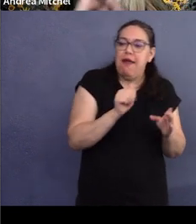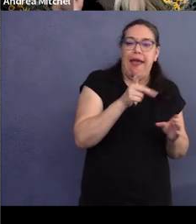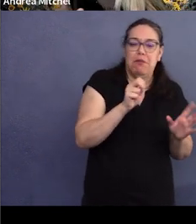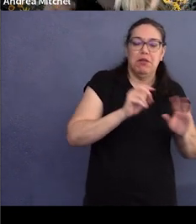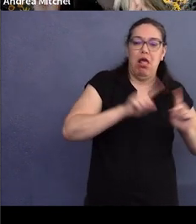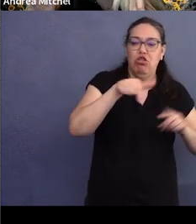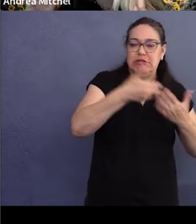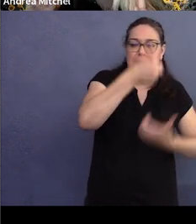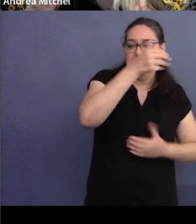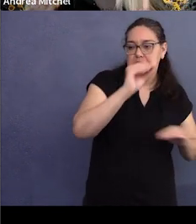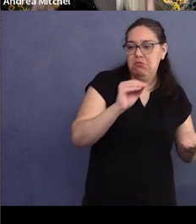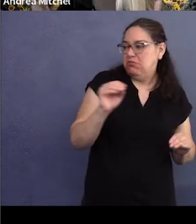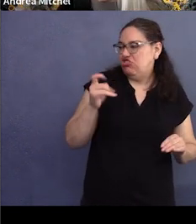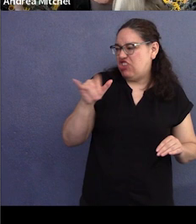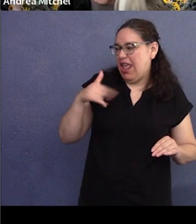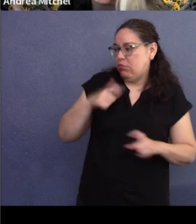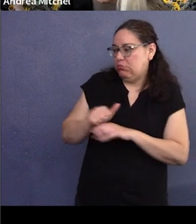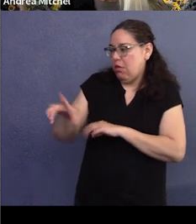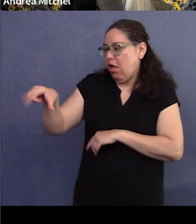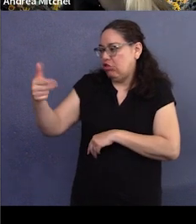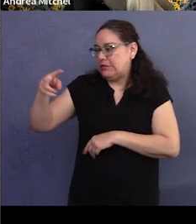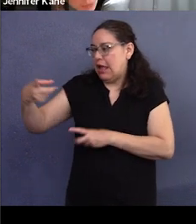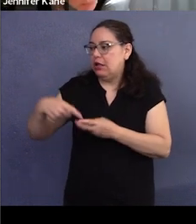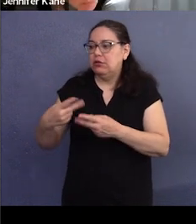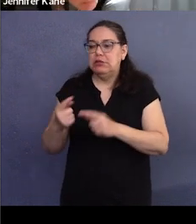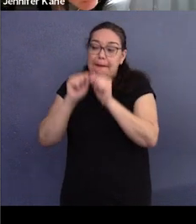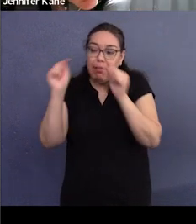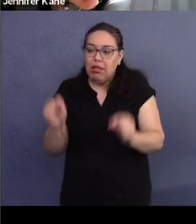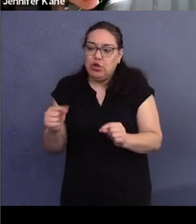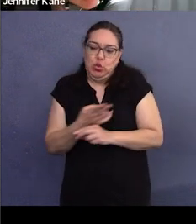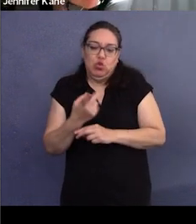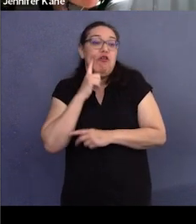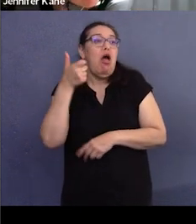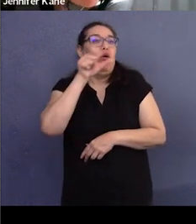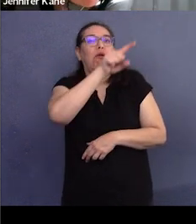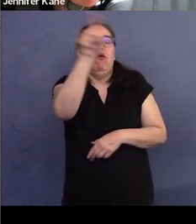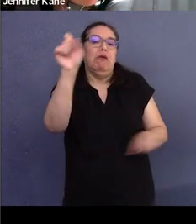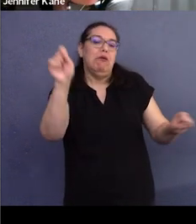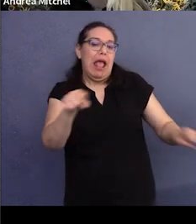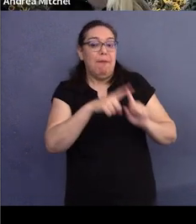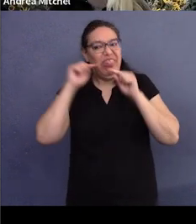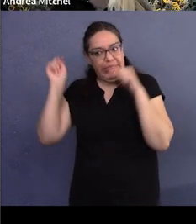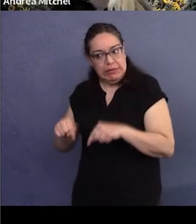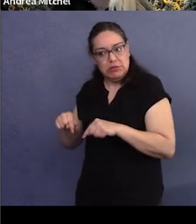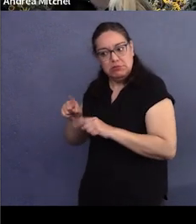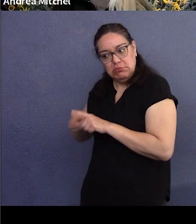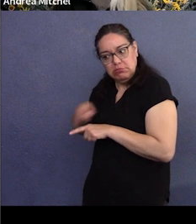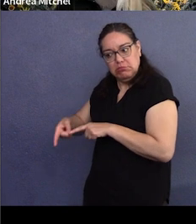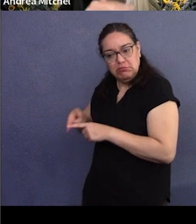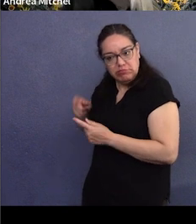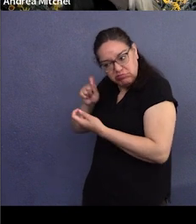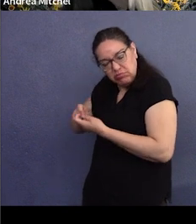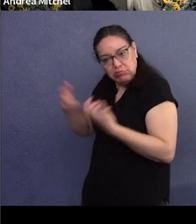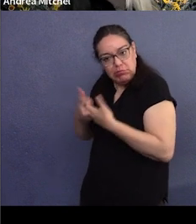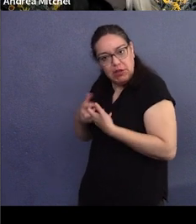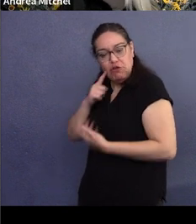template, Jenny, to you to send out that you can use for other programs. But under this budget for the creative core, I would then put them